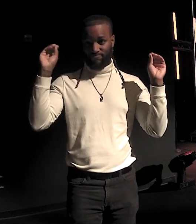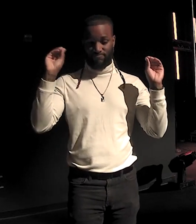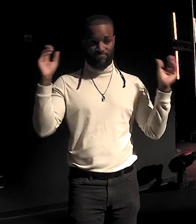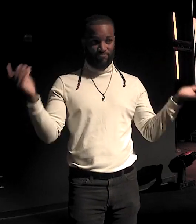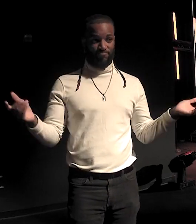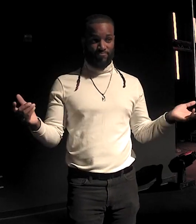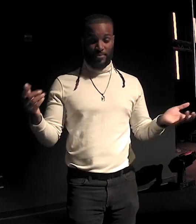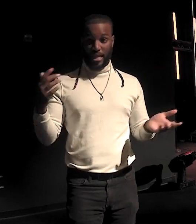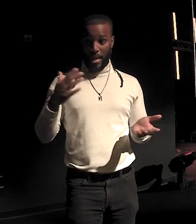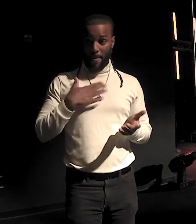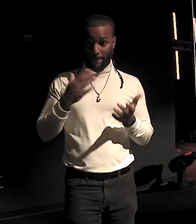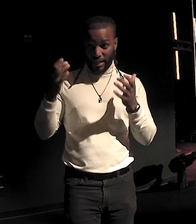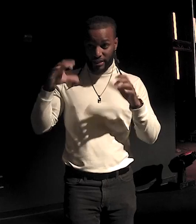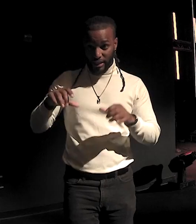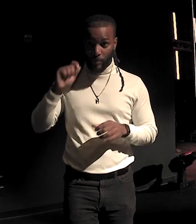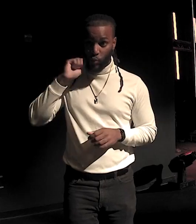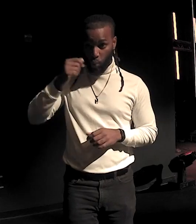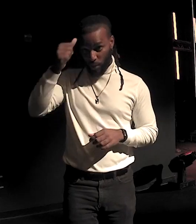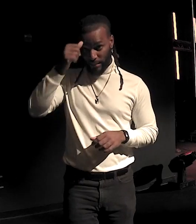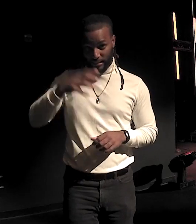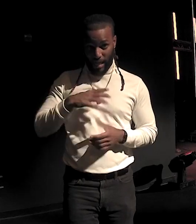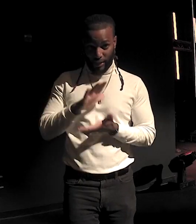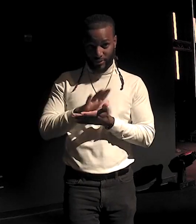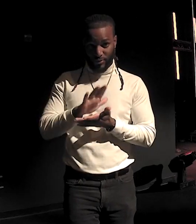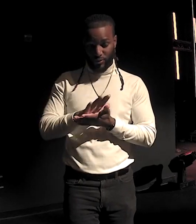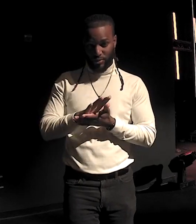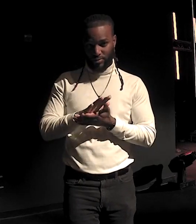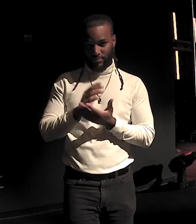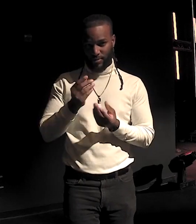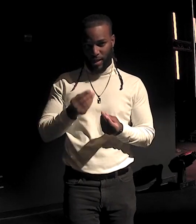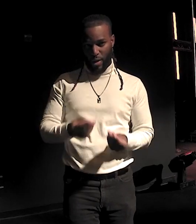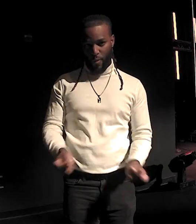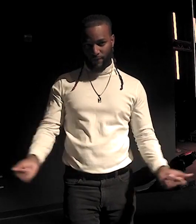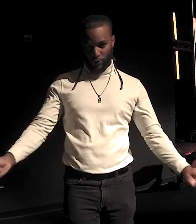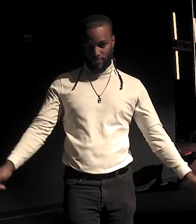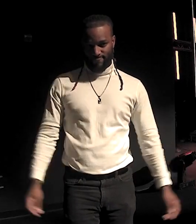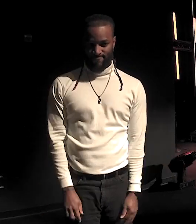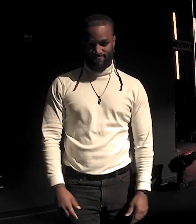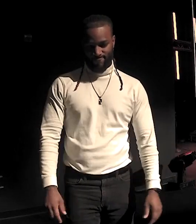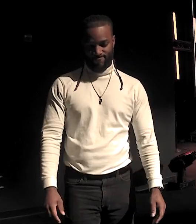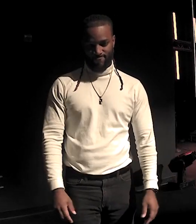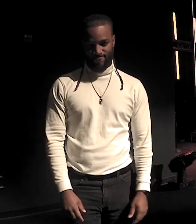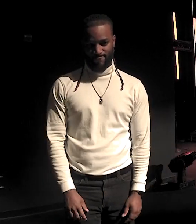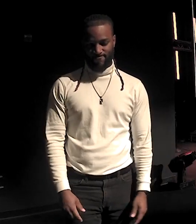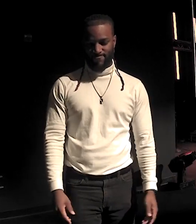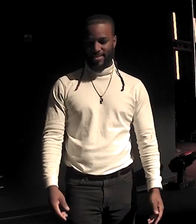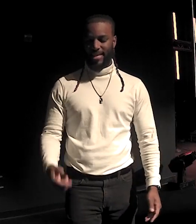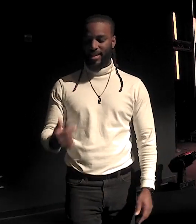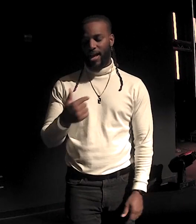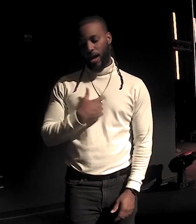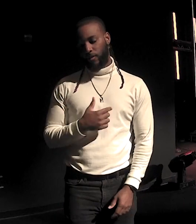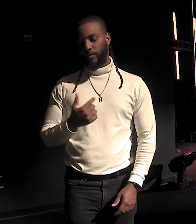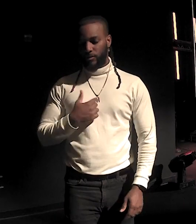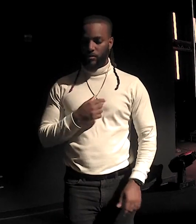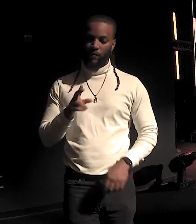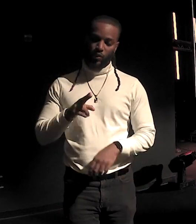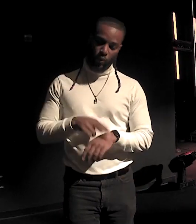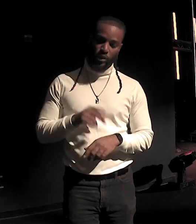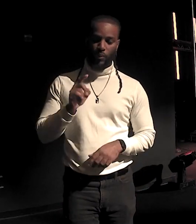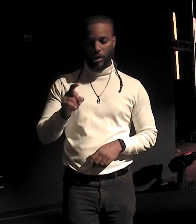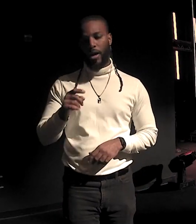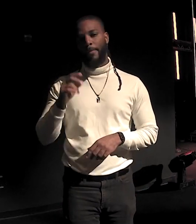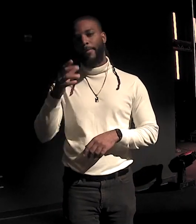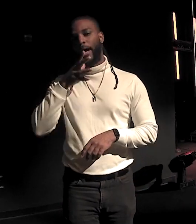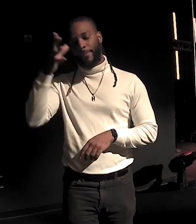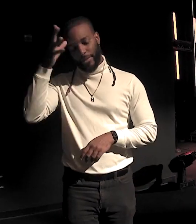And my chance to be the coolest guy in school was now over. And I went home, of course. My parents gave